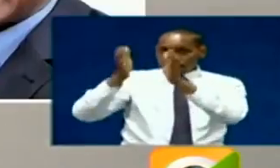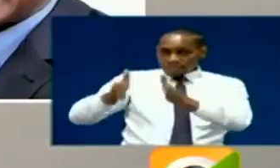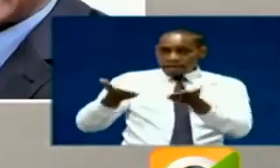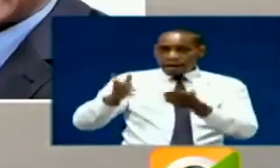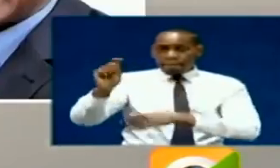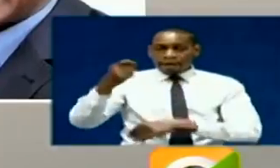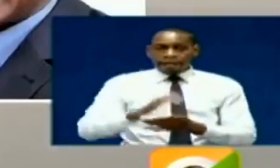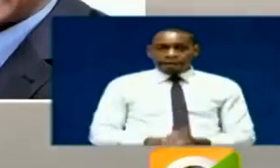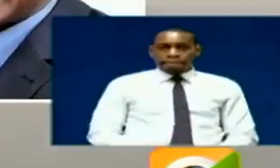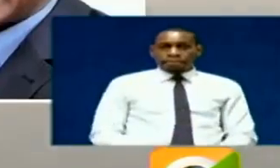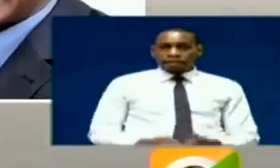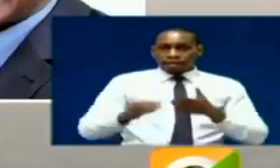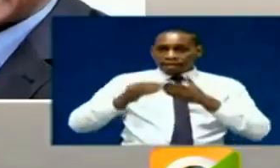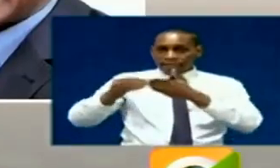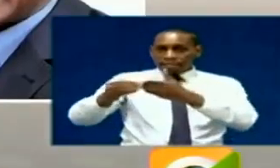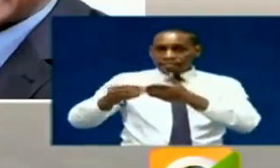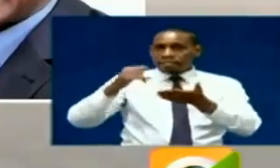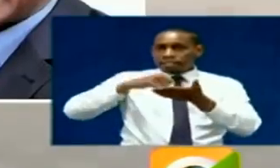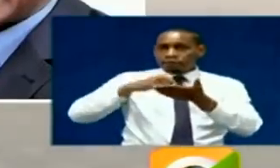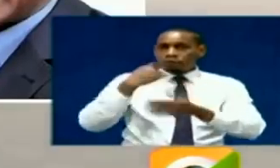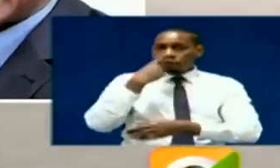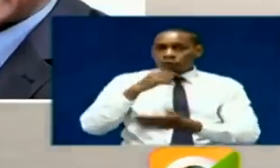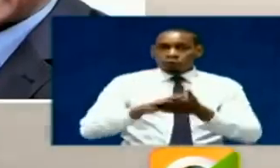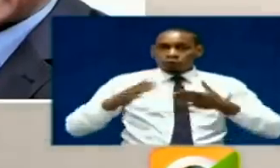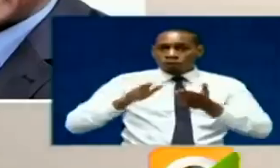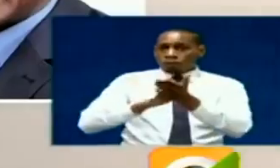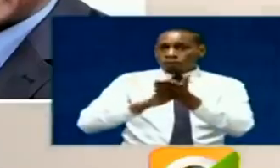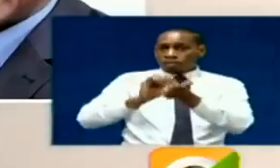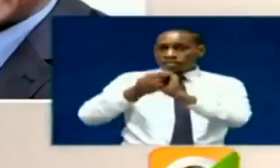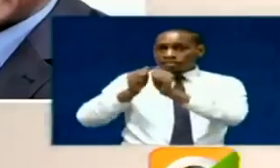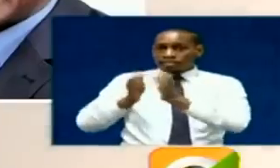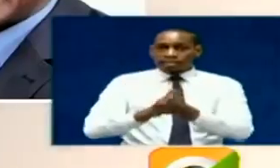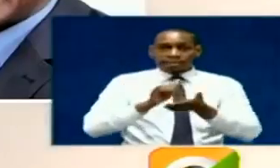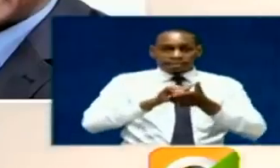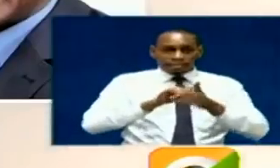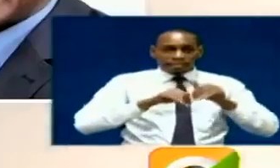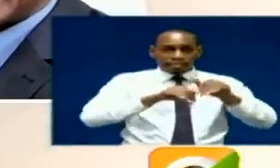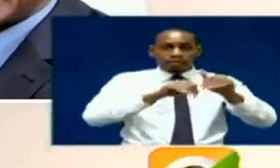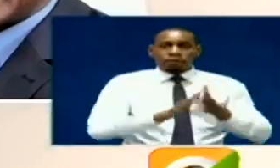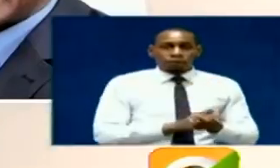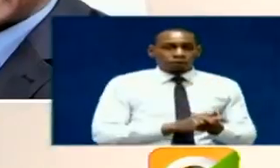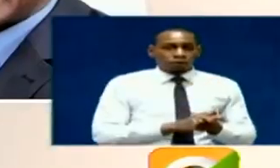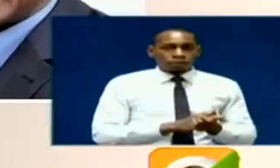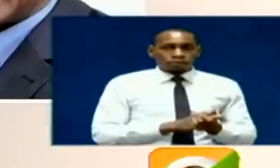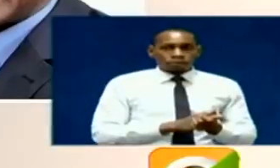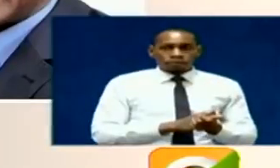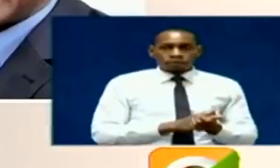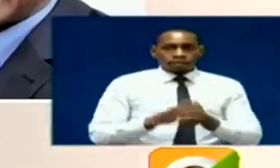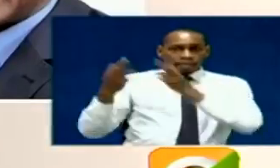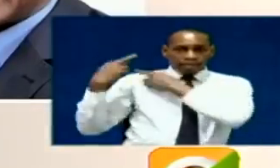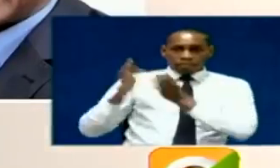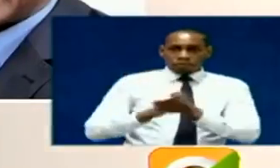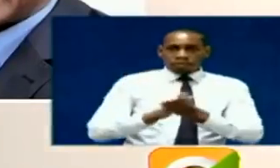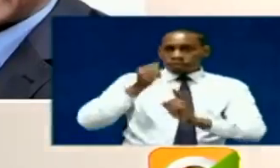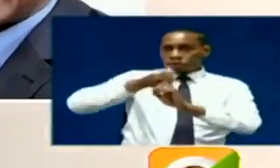And driving policy also includes proposing amendments, and that is consistent with the presidential function, to